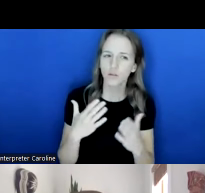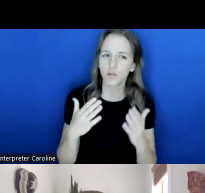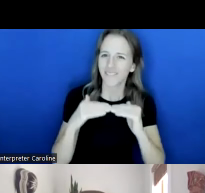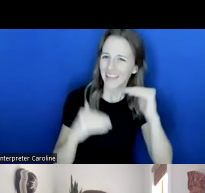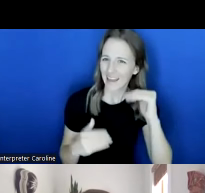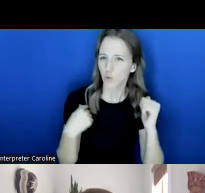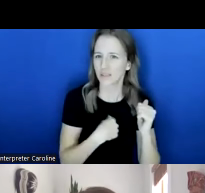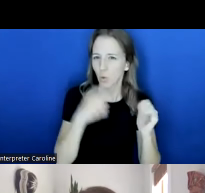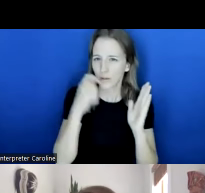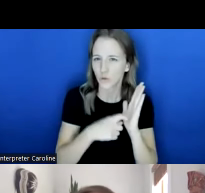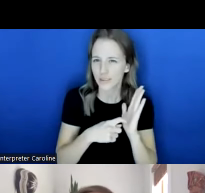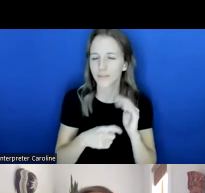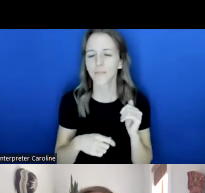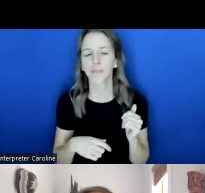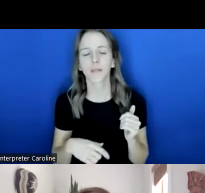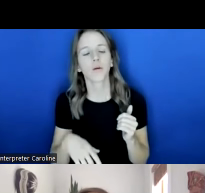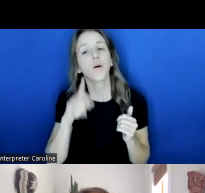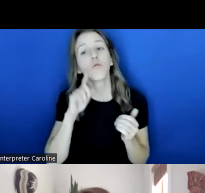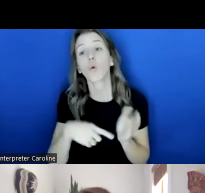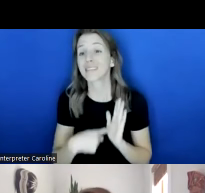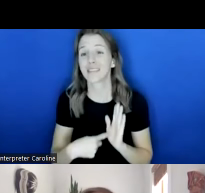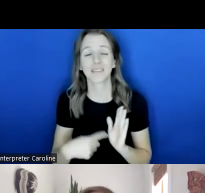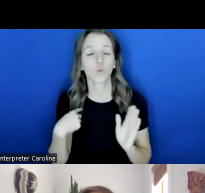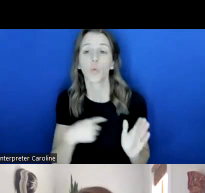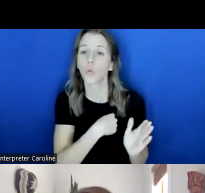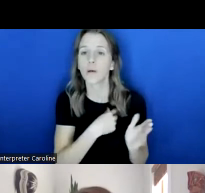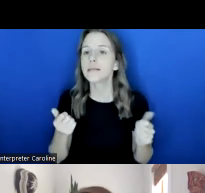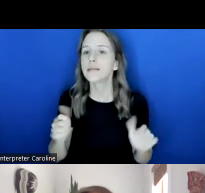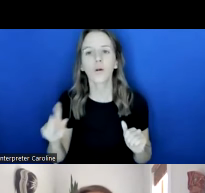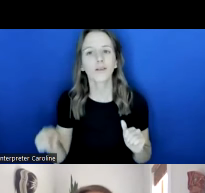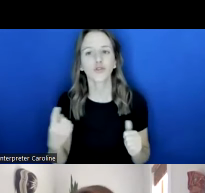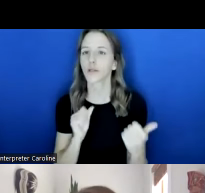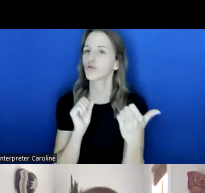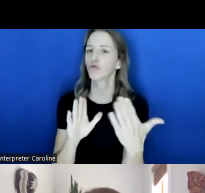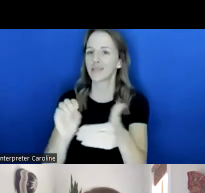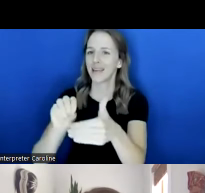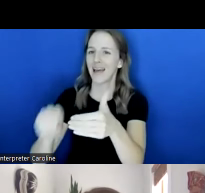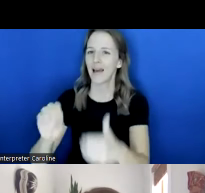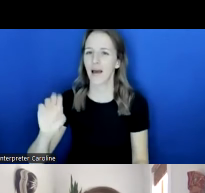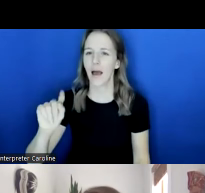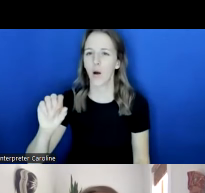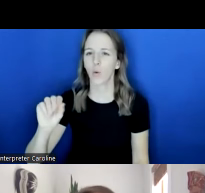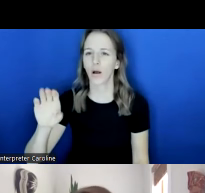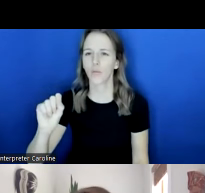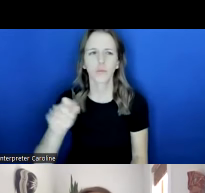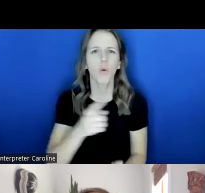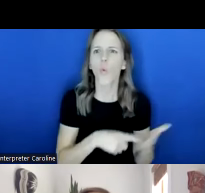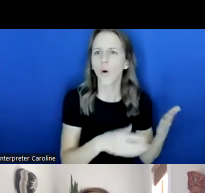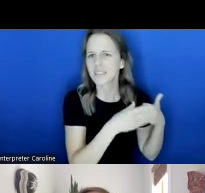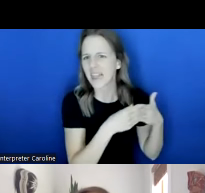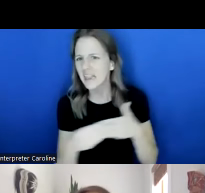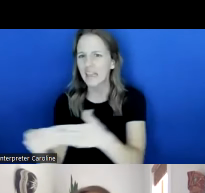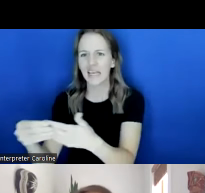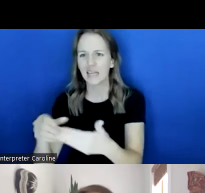instance, we didn't want to just be able to address outcomes, but really what is driving these outcomes? How do we get to the thing